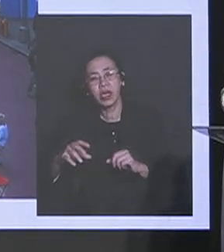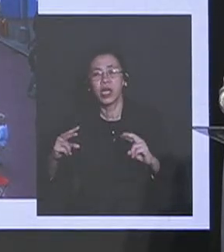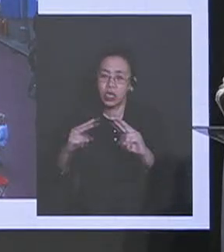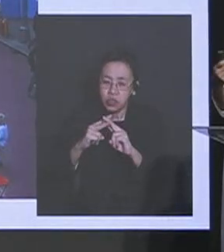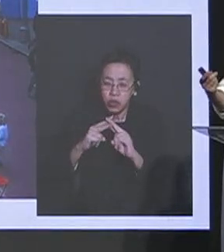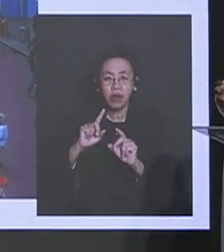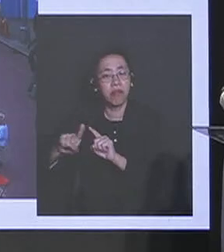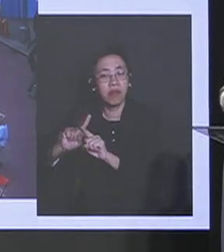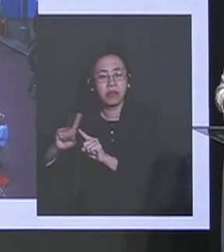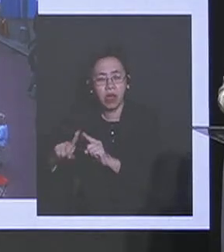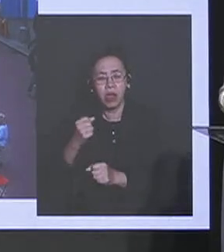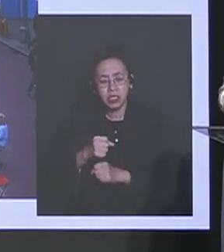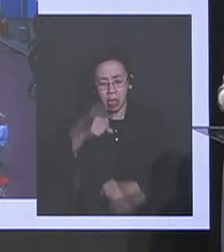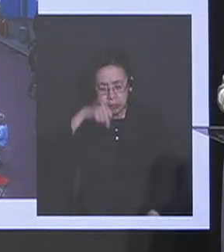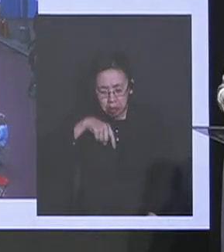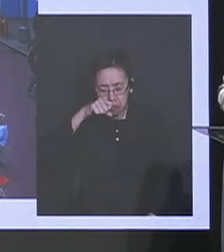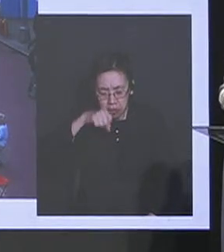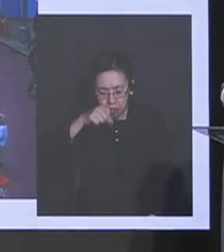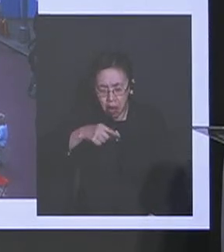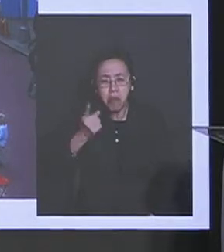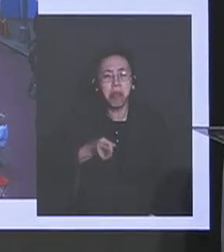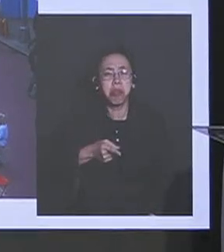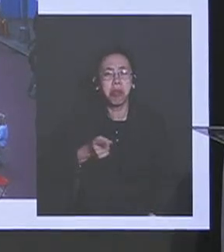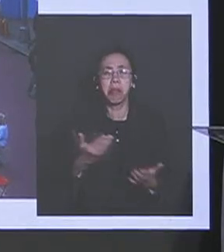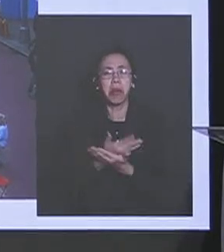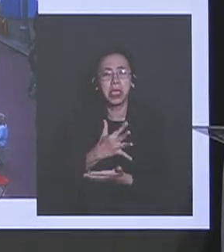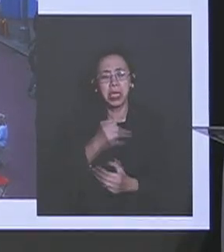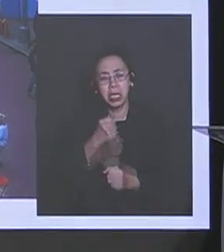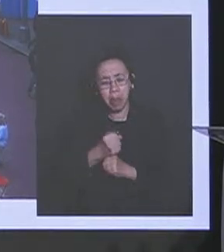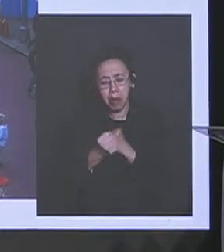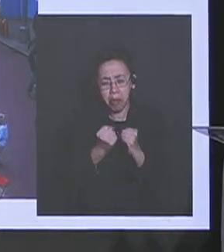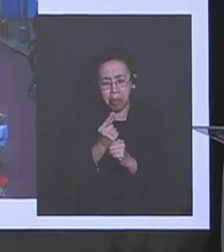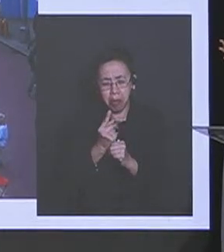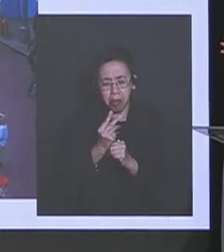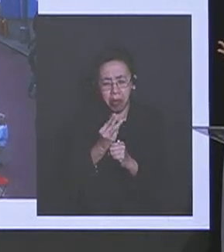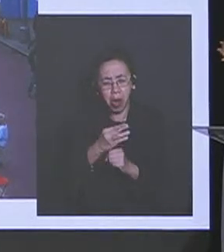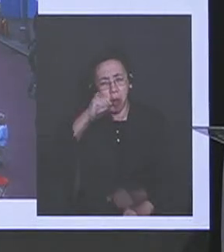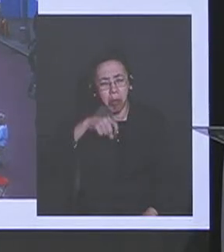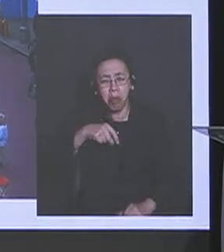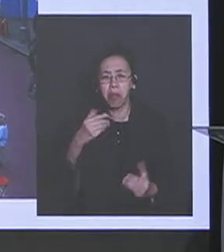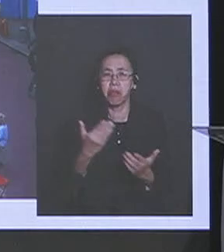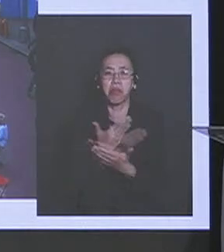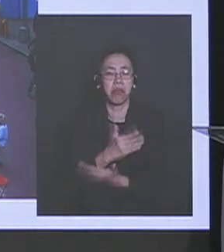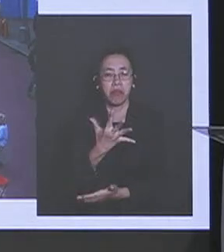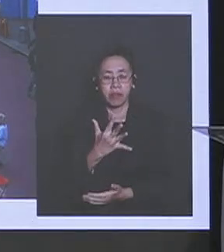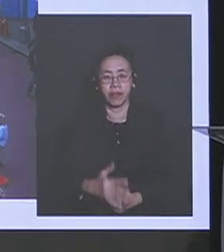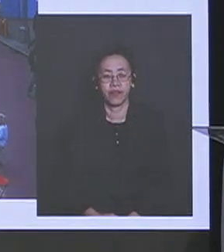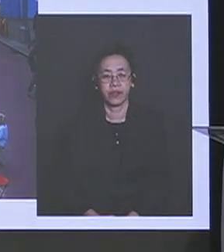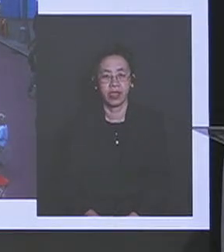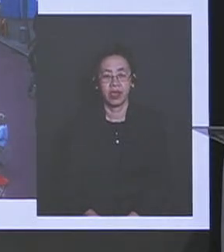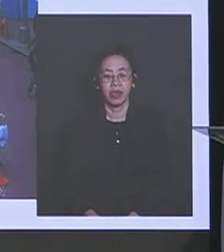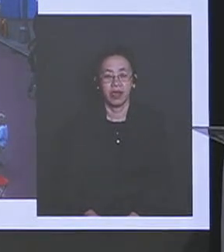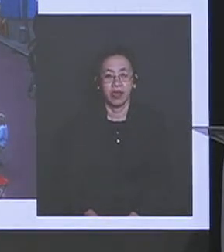thing. The same way we've been doing it for years, we'll just keep doing it. But I think it's, the training that you get in architecture and other